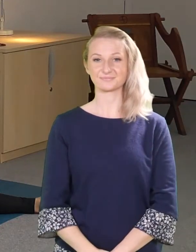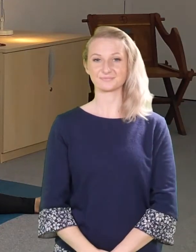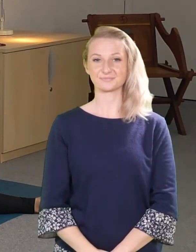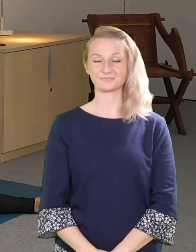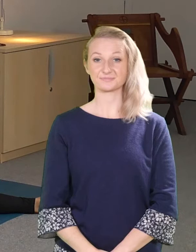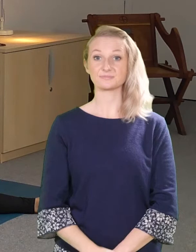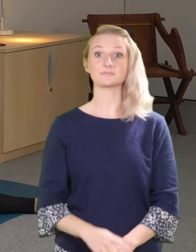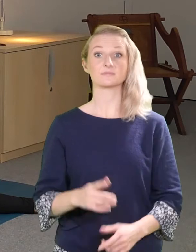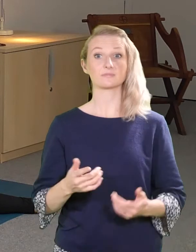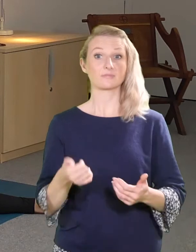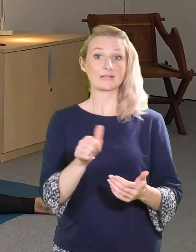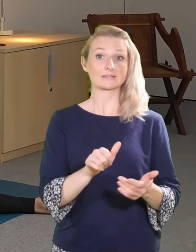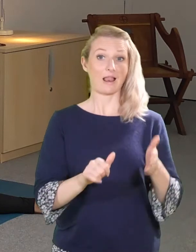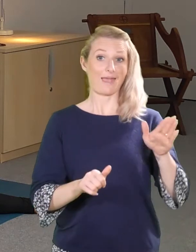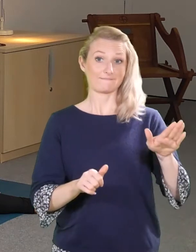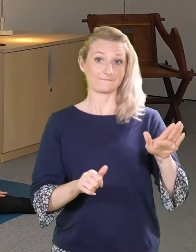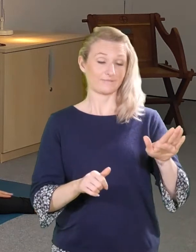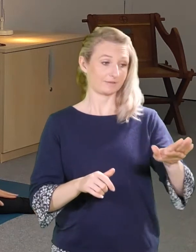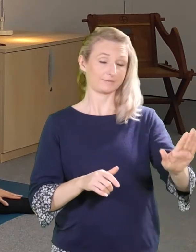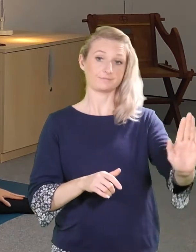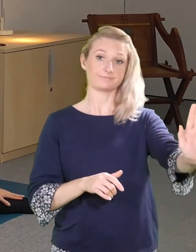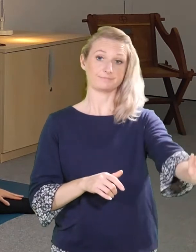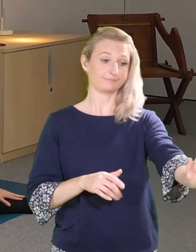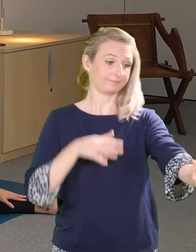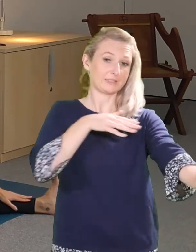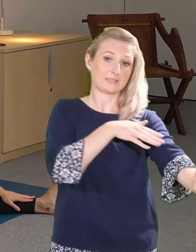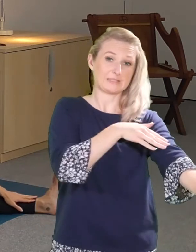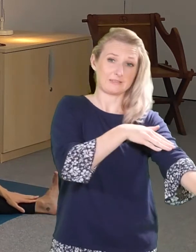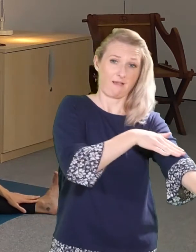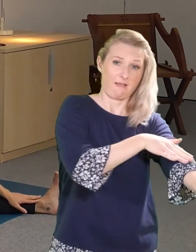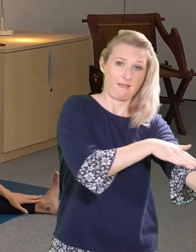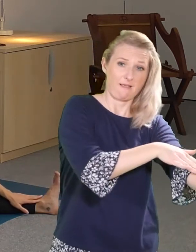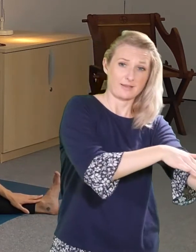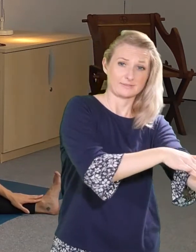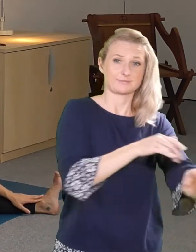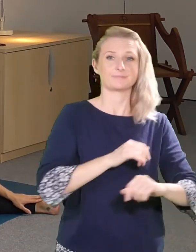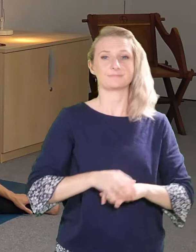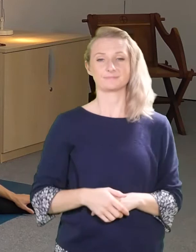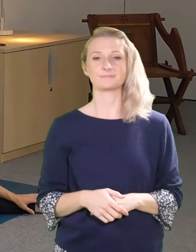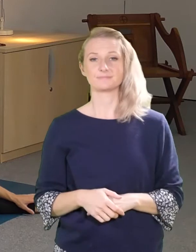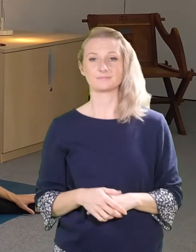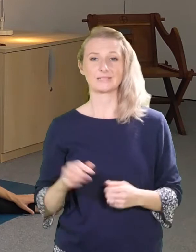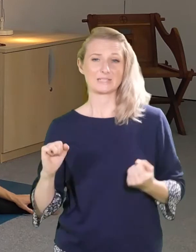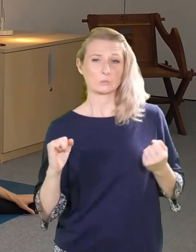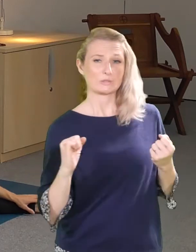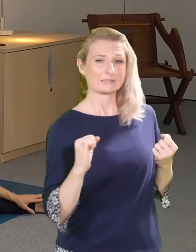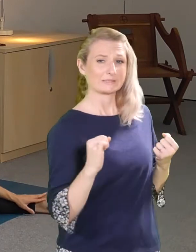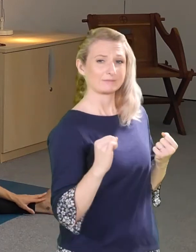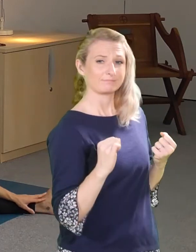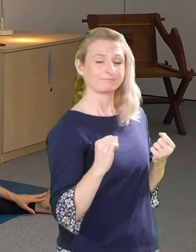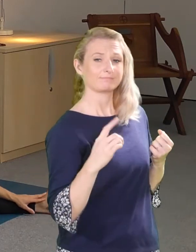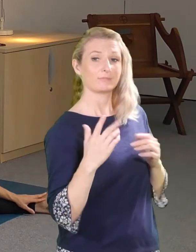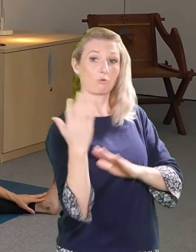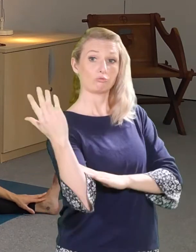And then sliding the left hand down the leg as far as feels comfortable whilst your body twists to the right and the